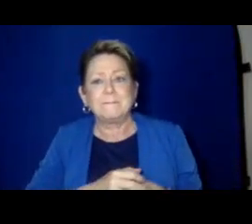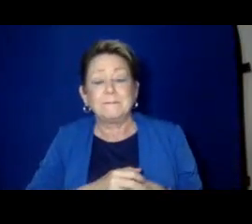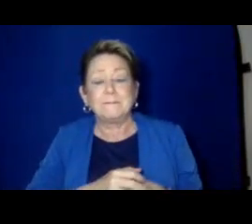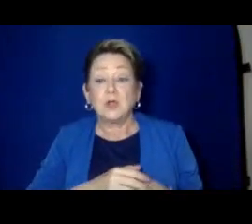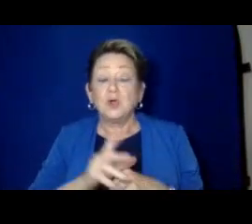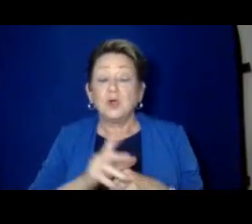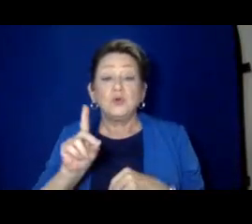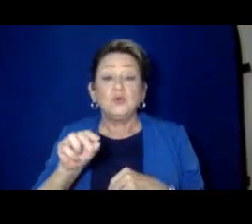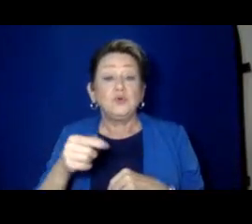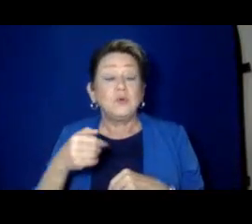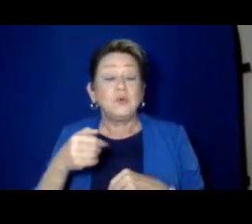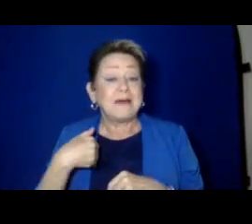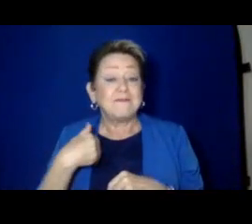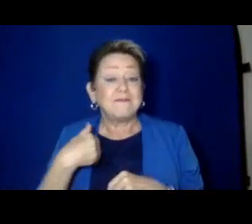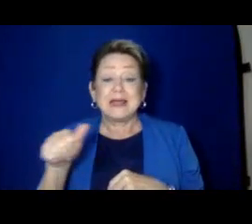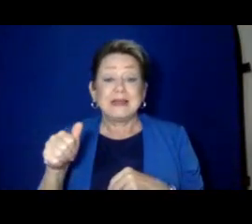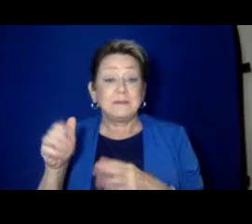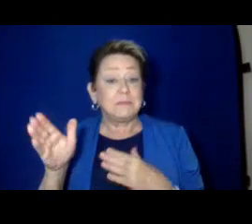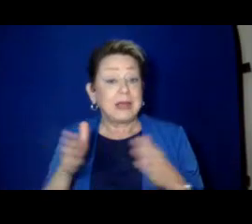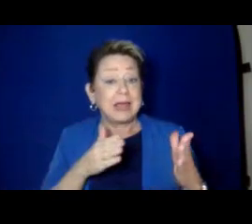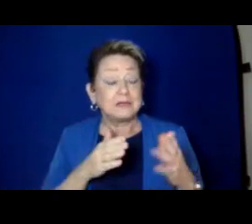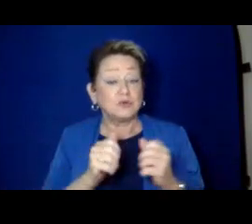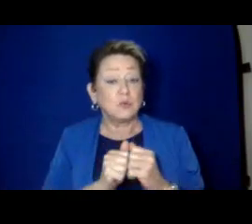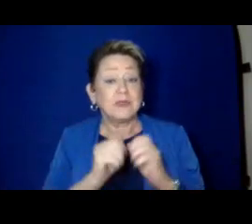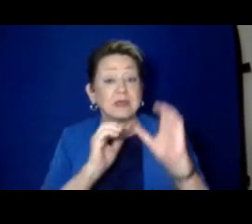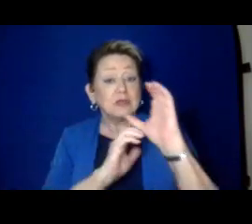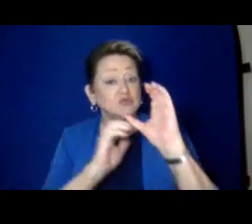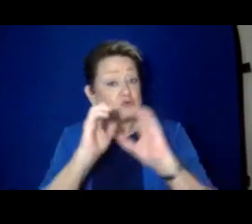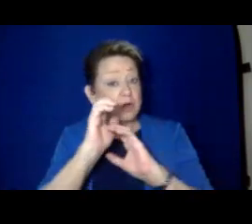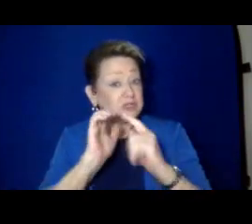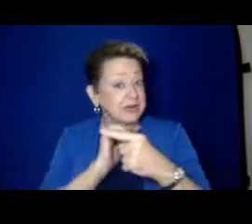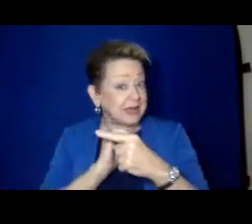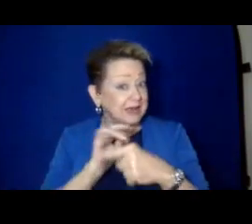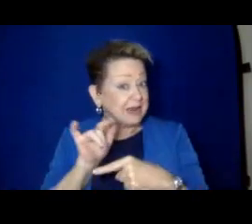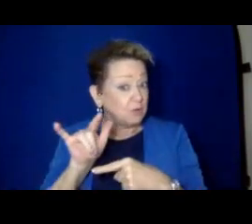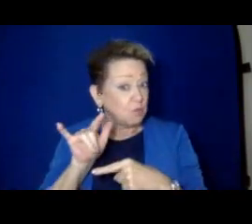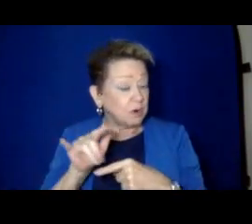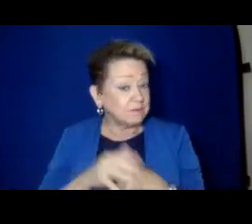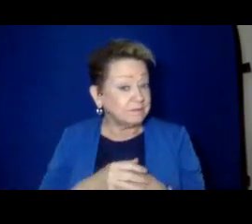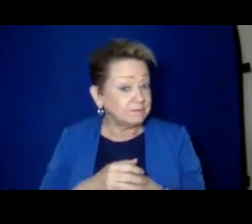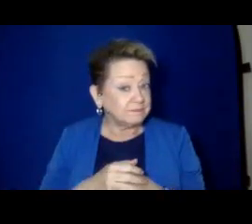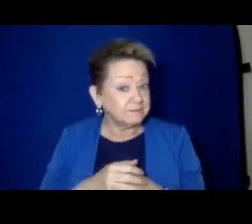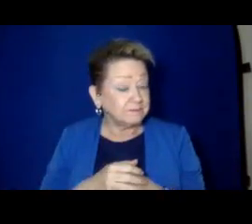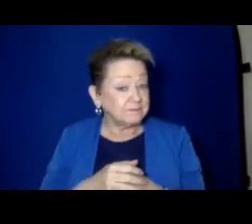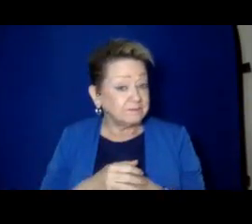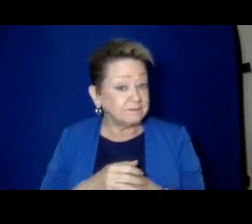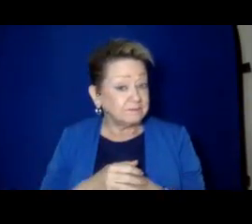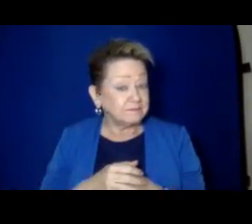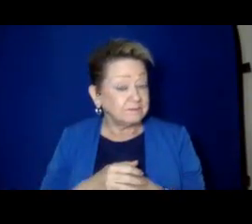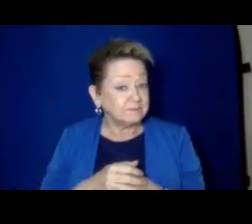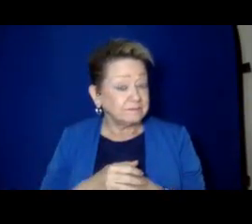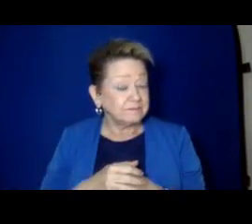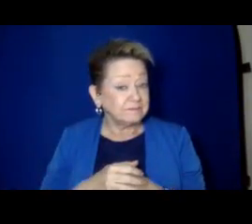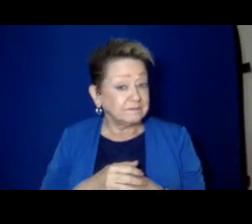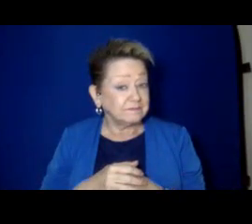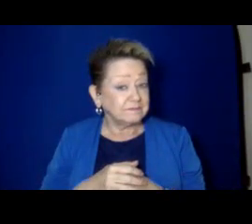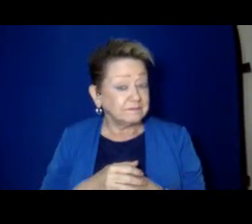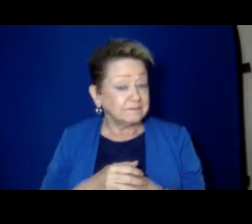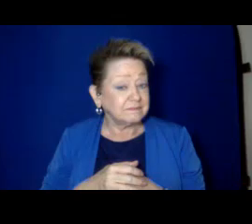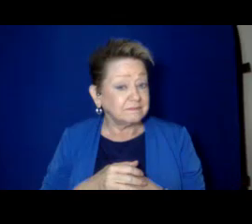are there any plans with the construction at the airport to make the